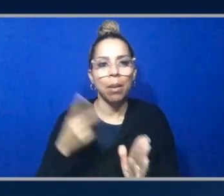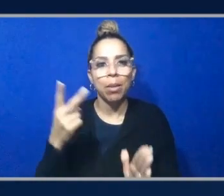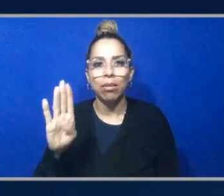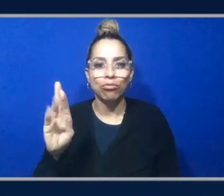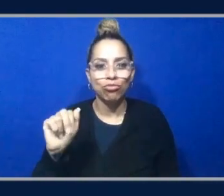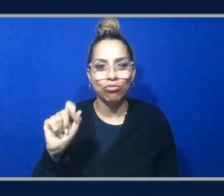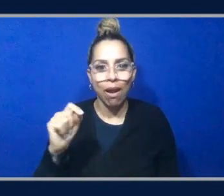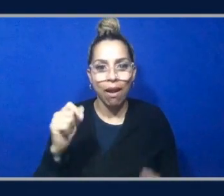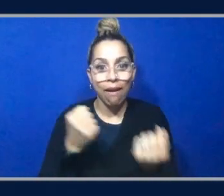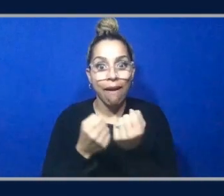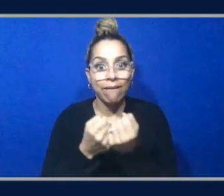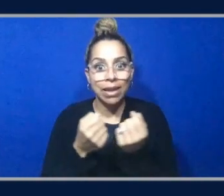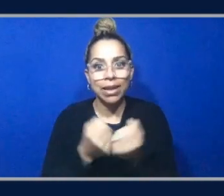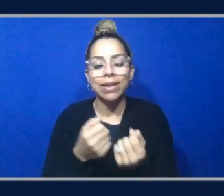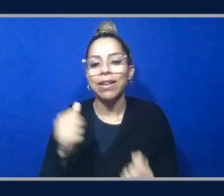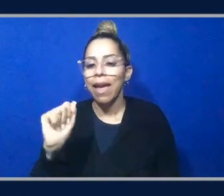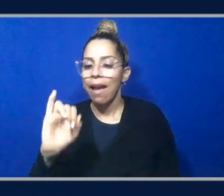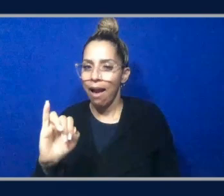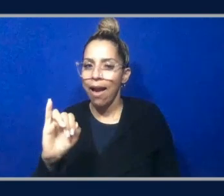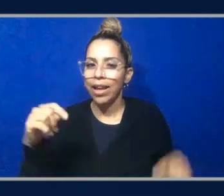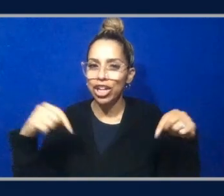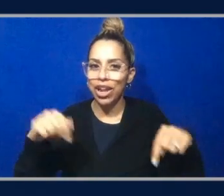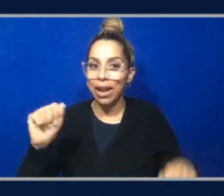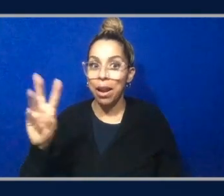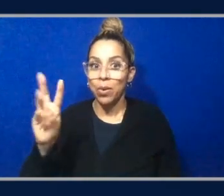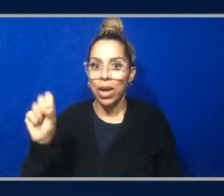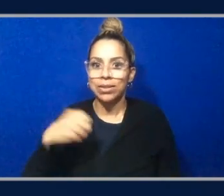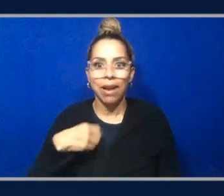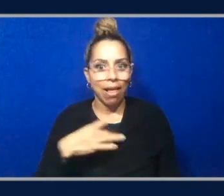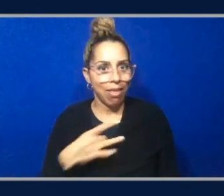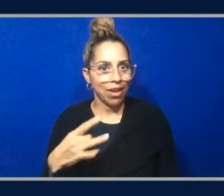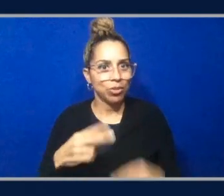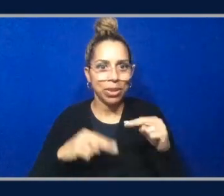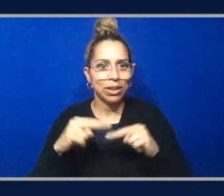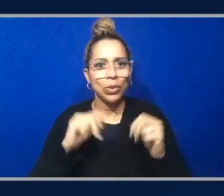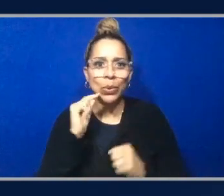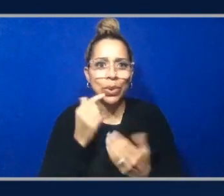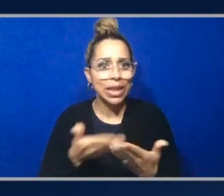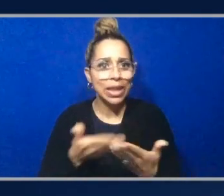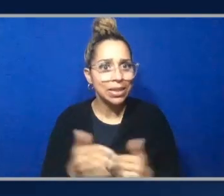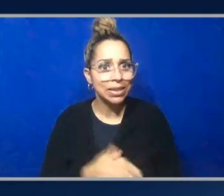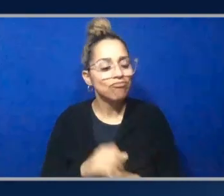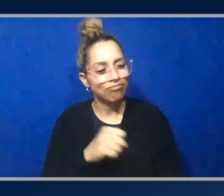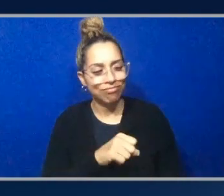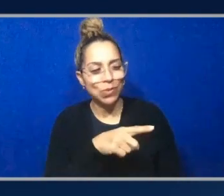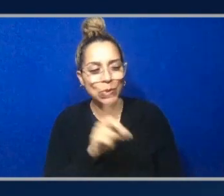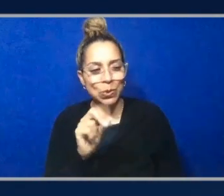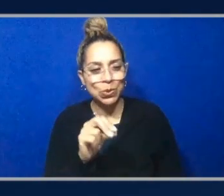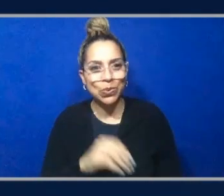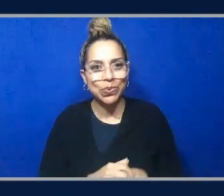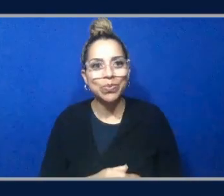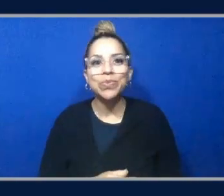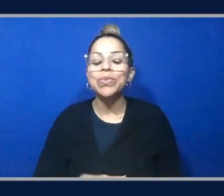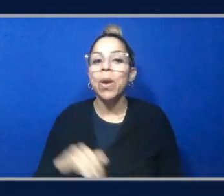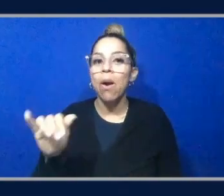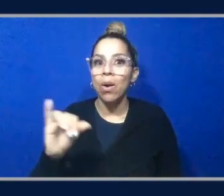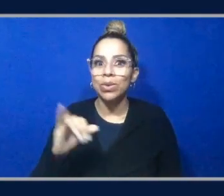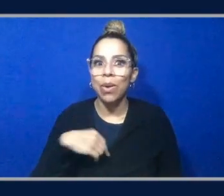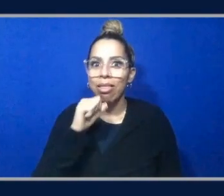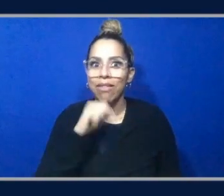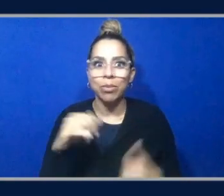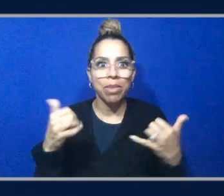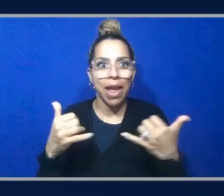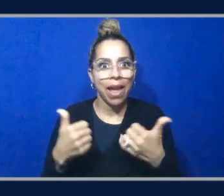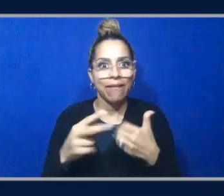at AWS, and I like to build cool stuff. And indeed you do. Yes, and also play video games, and you'll see how